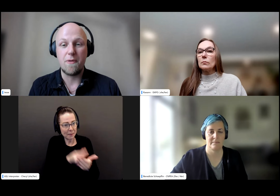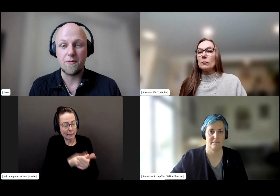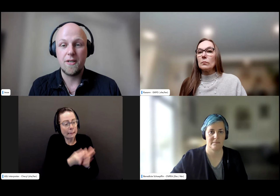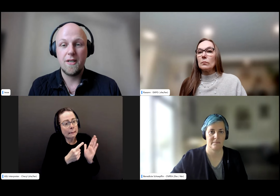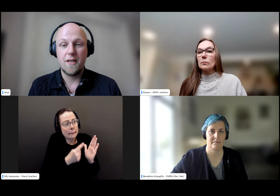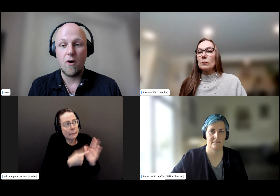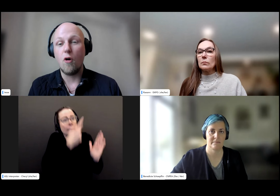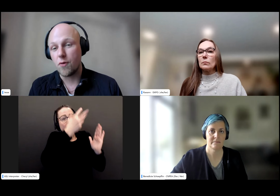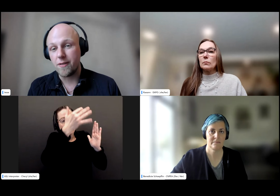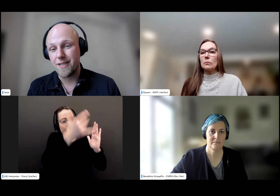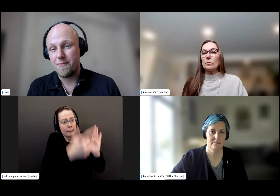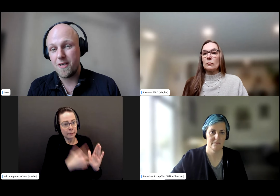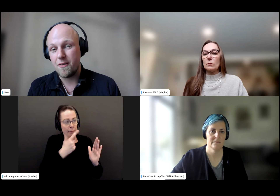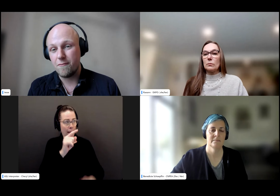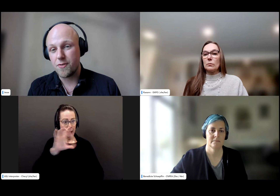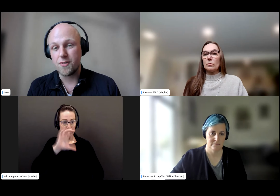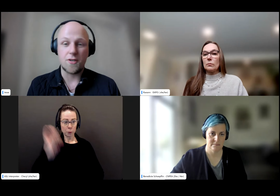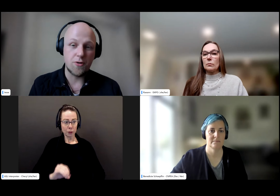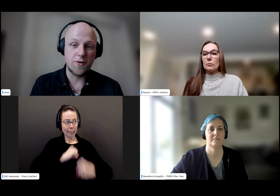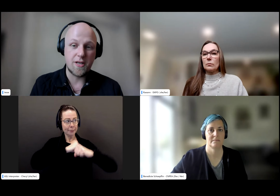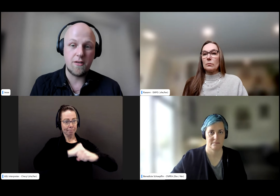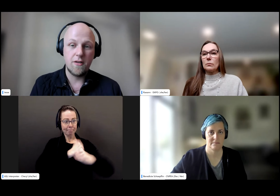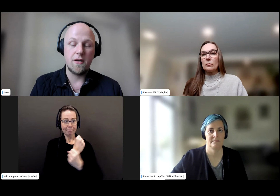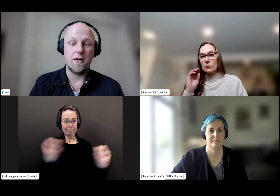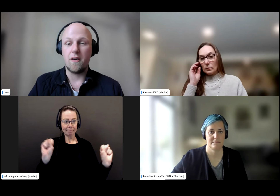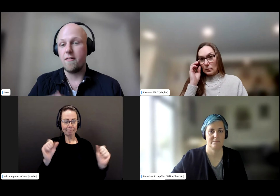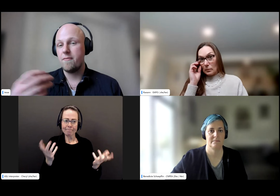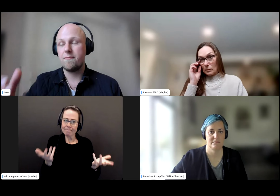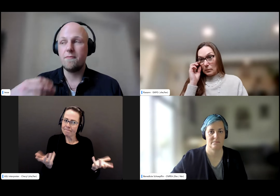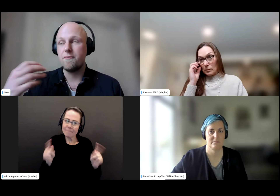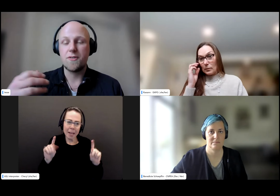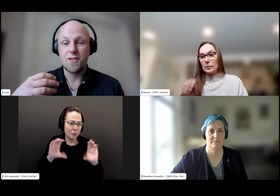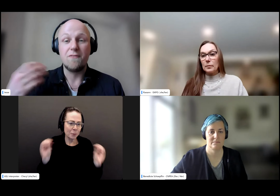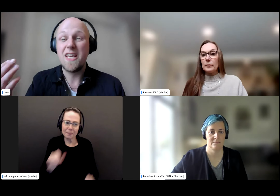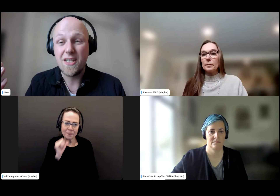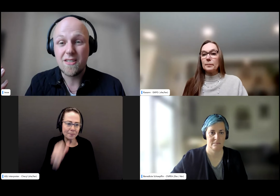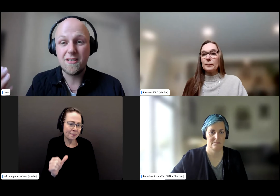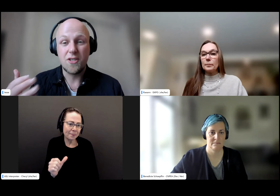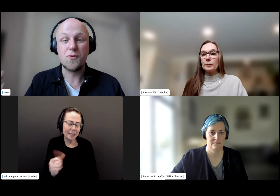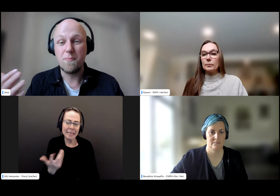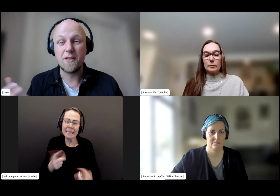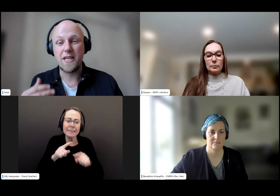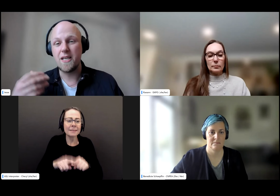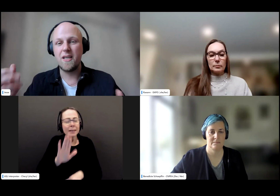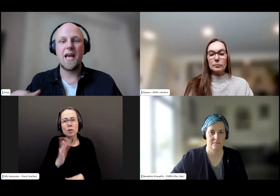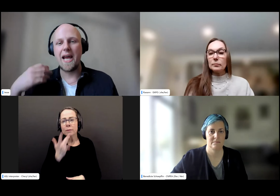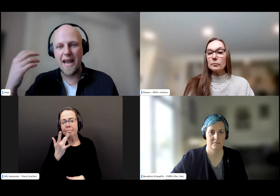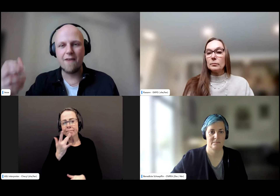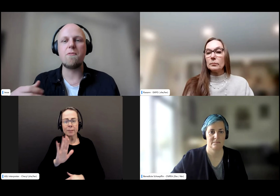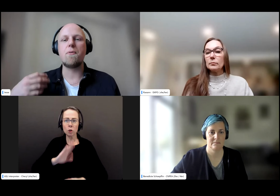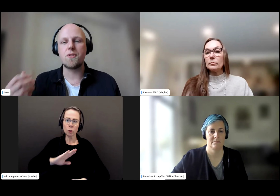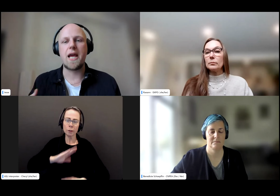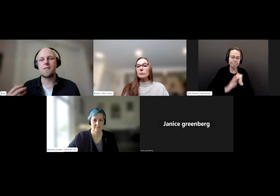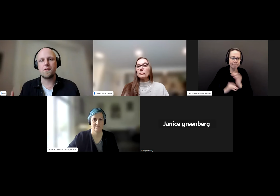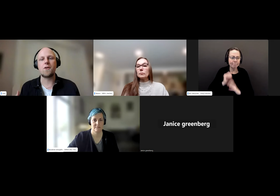feel about overall safety versus security, versus convenience, usability, and